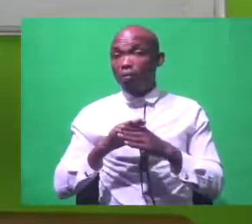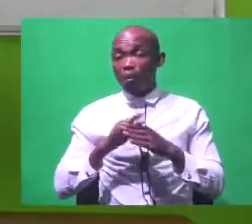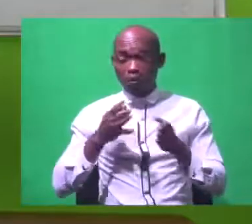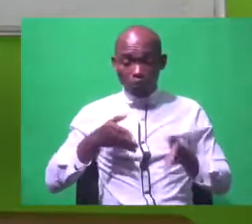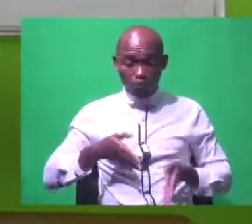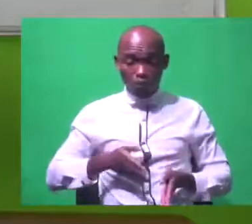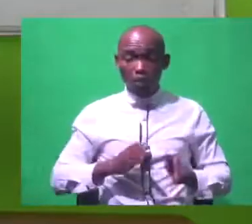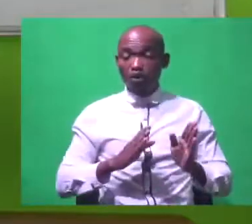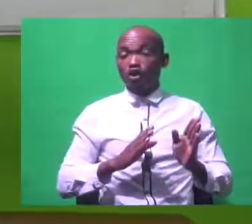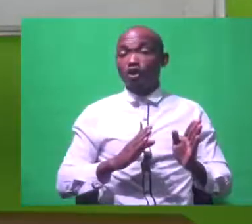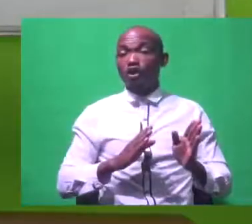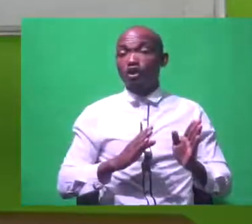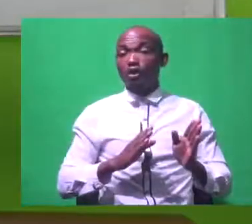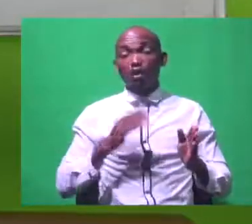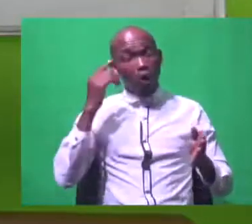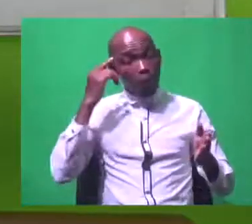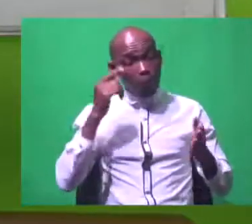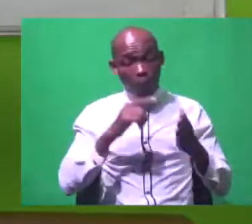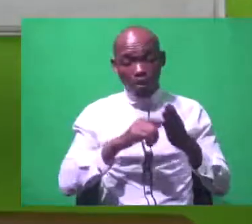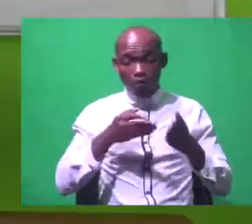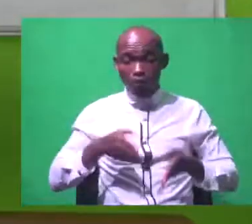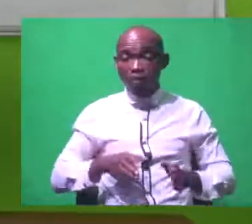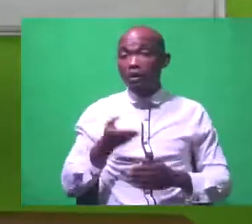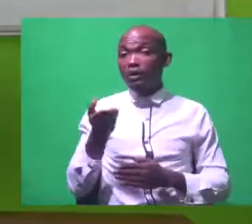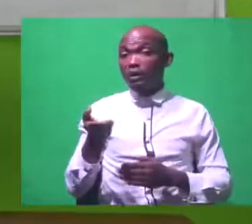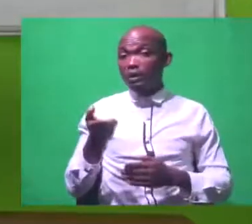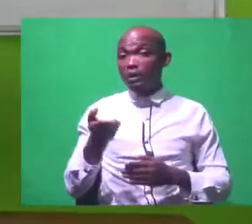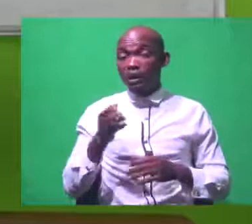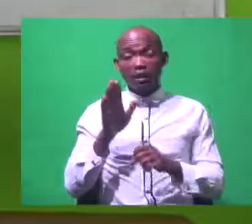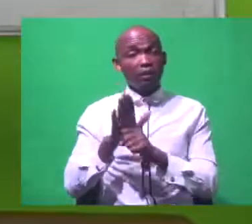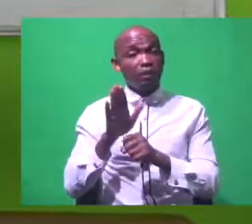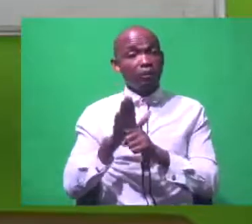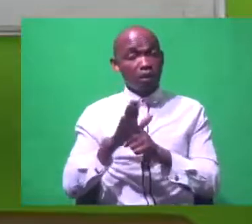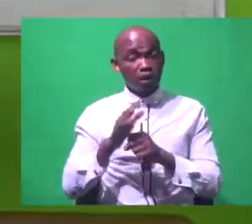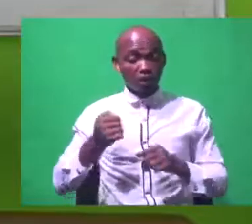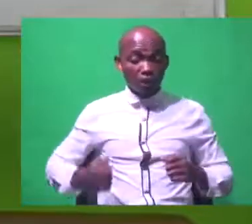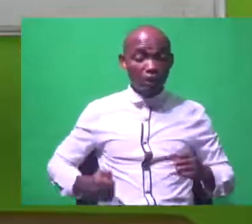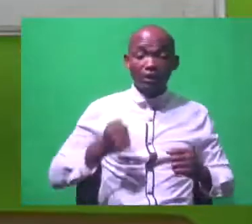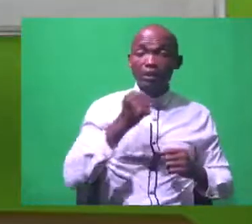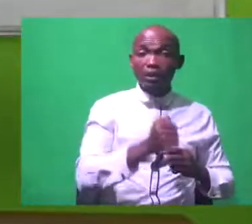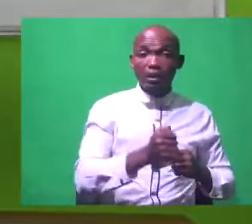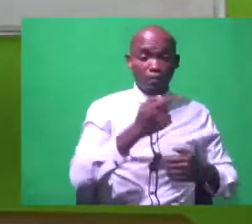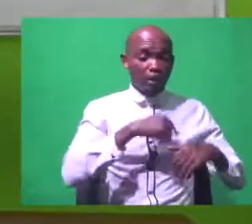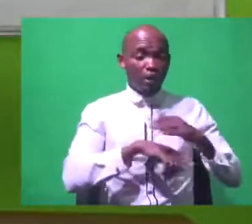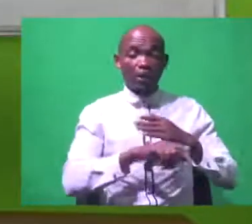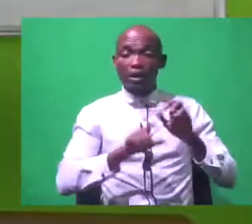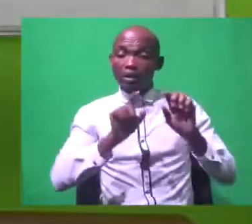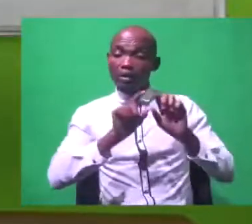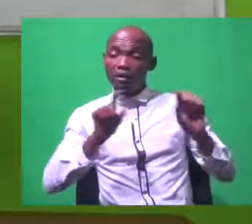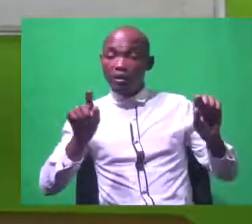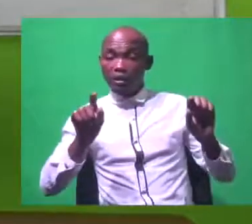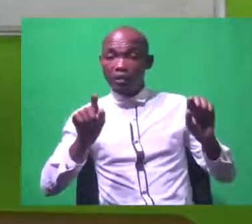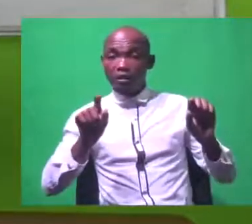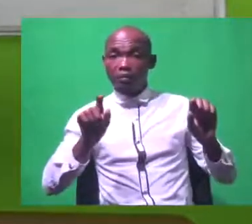production, or when we find the word production, we mean a major step in the series of economic